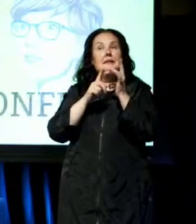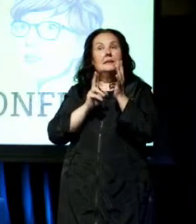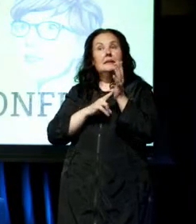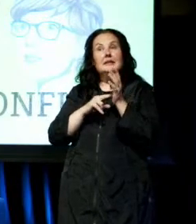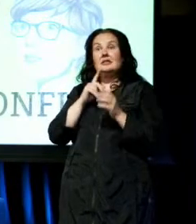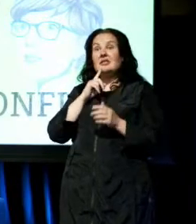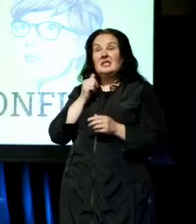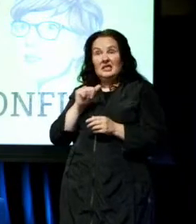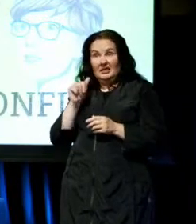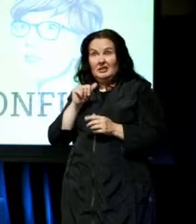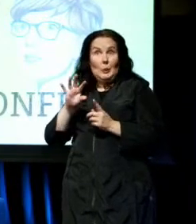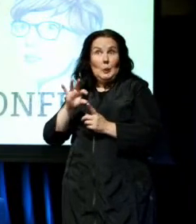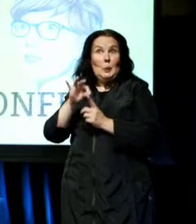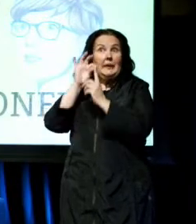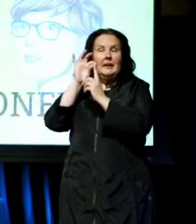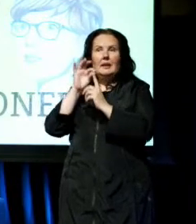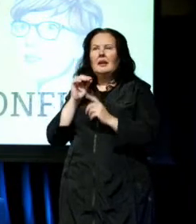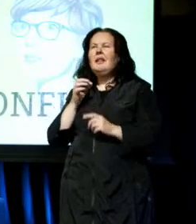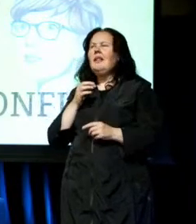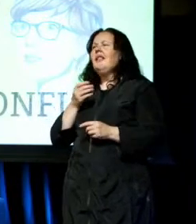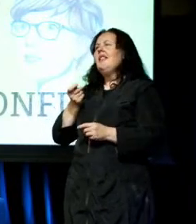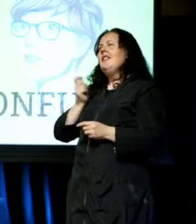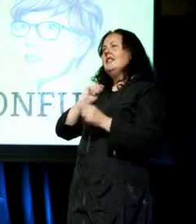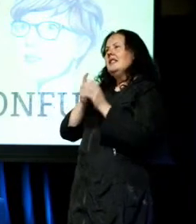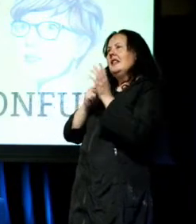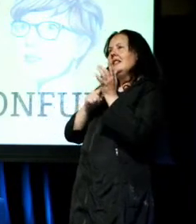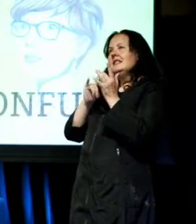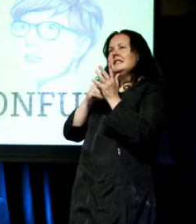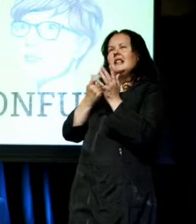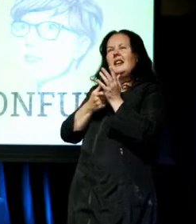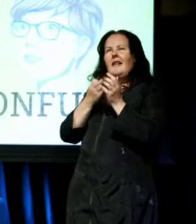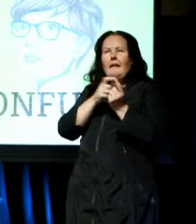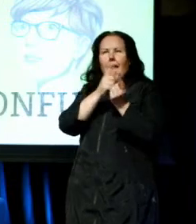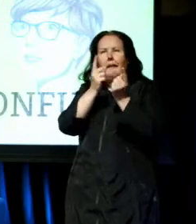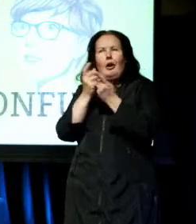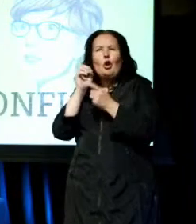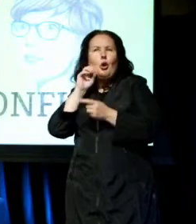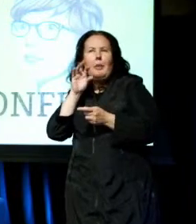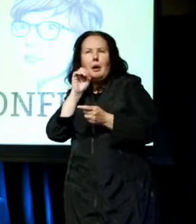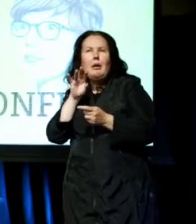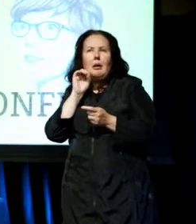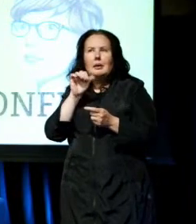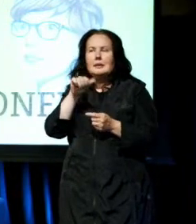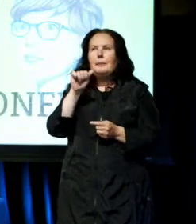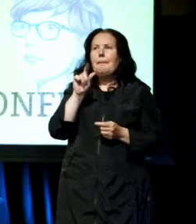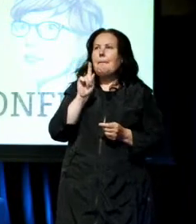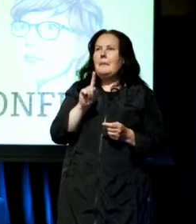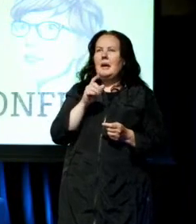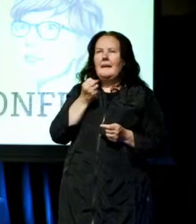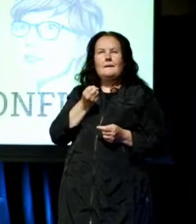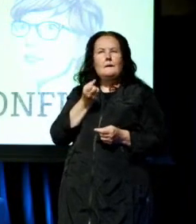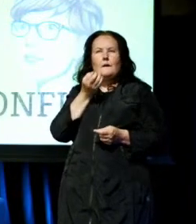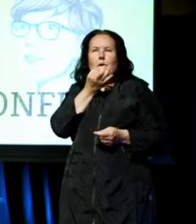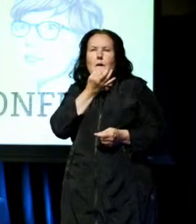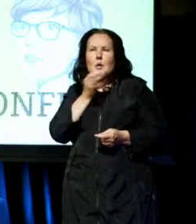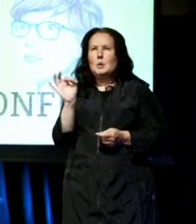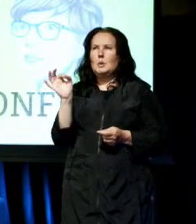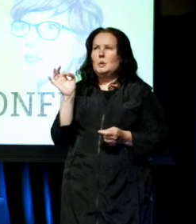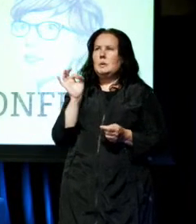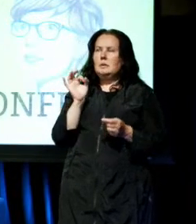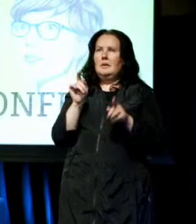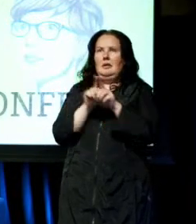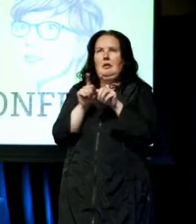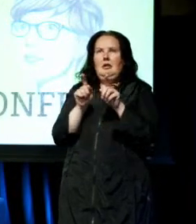There's lots of great stuff now, like Scout Boxall's Hairbrush Comedy and other stuff, but this was like, there's so few